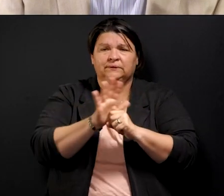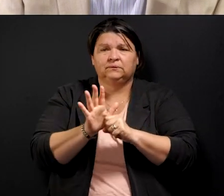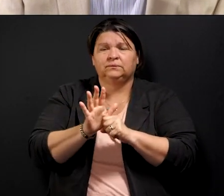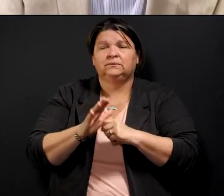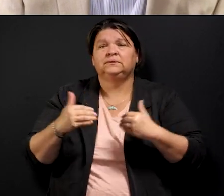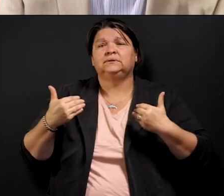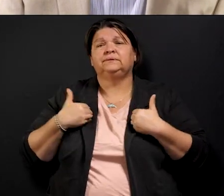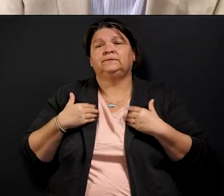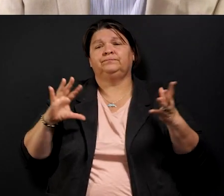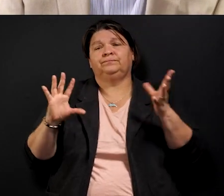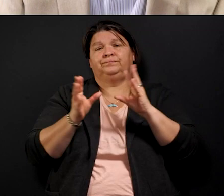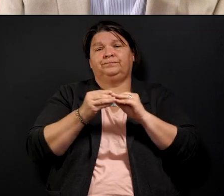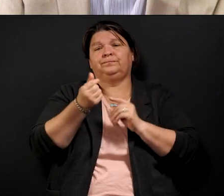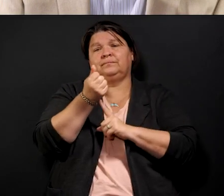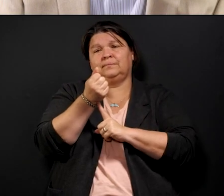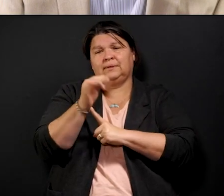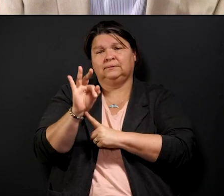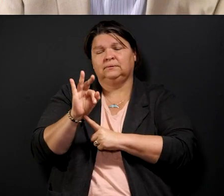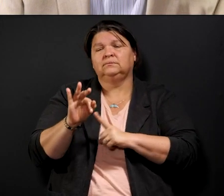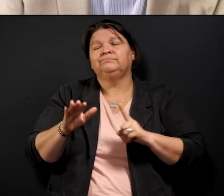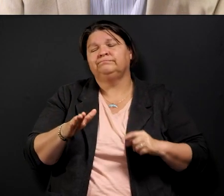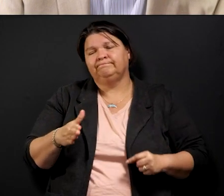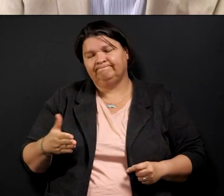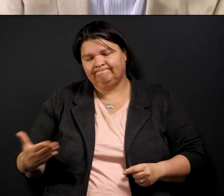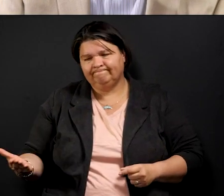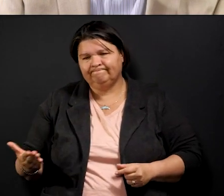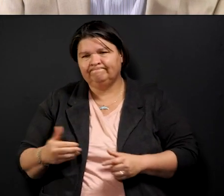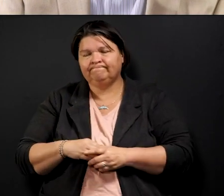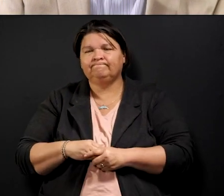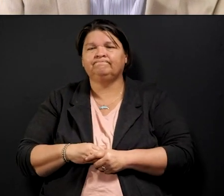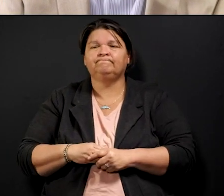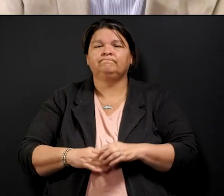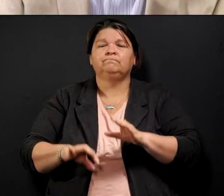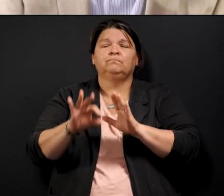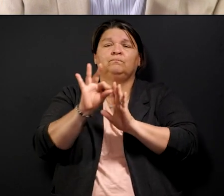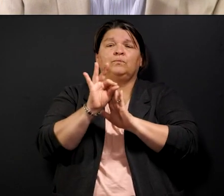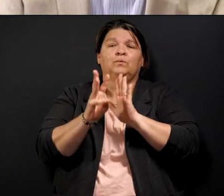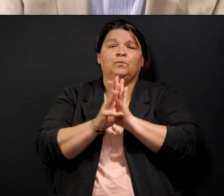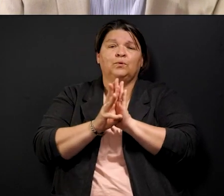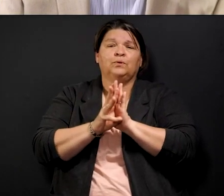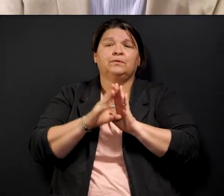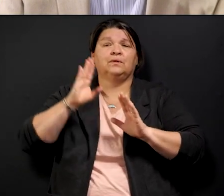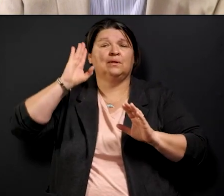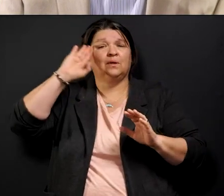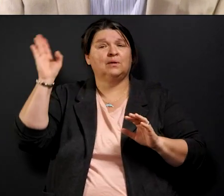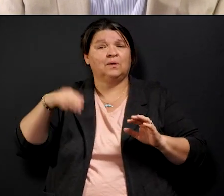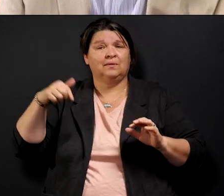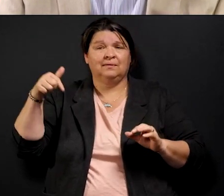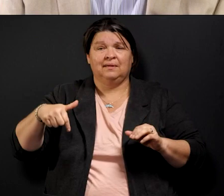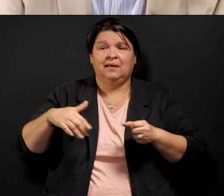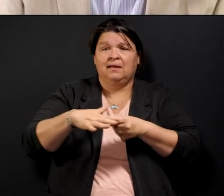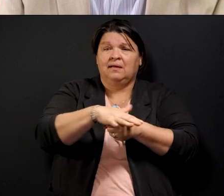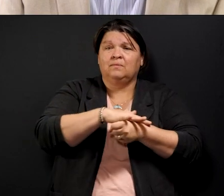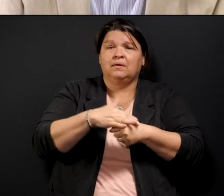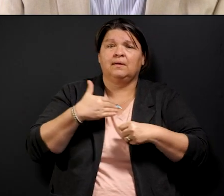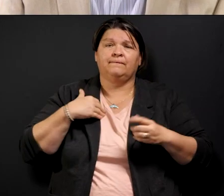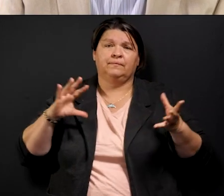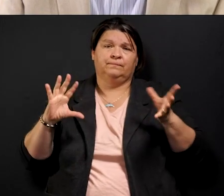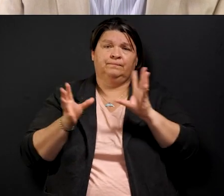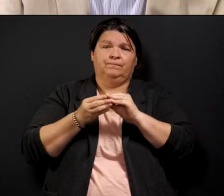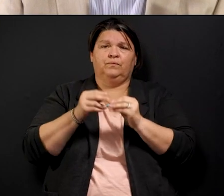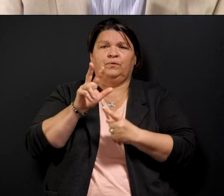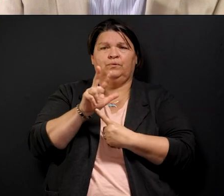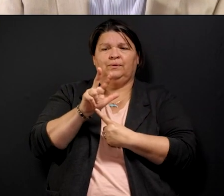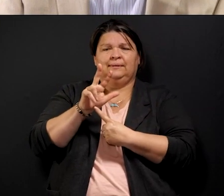And that's Fort Worth fatalities. And Tarrant County has 37 fatalities. Those numbers just continue to break my